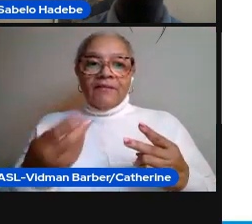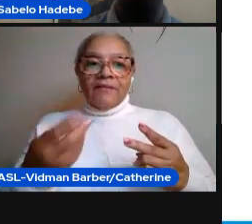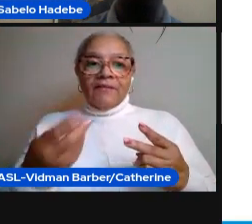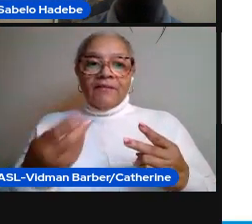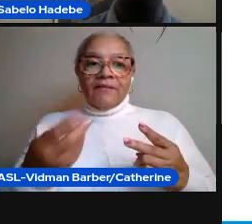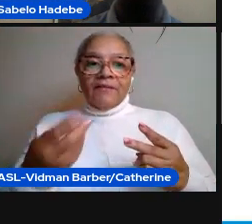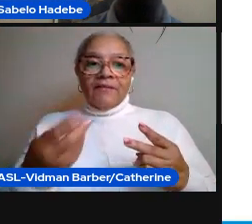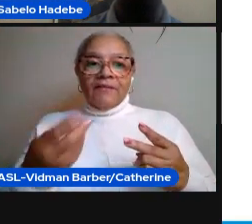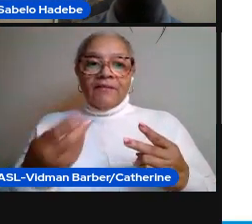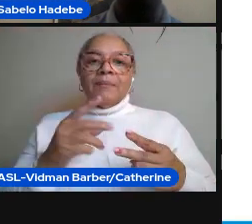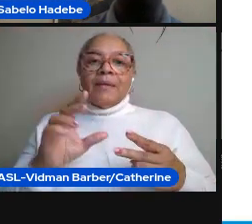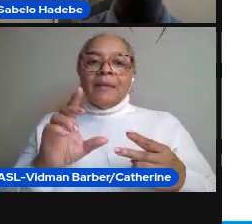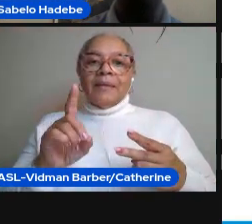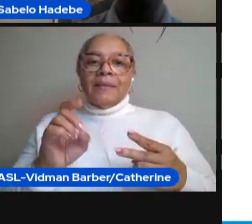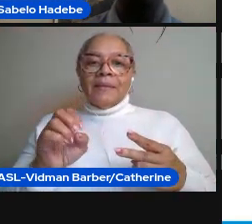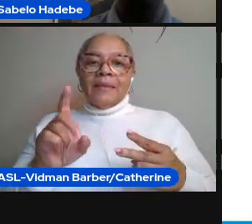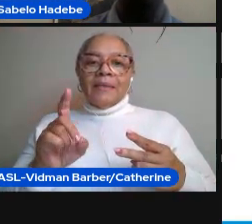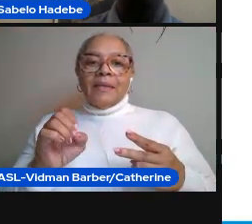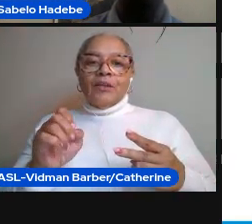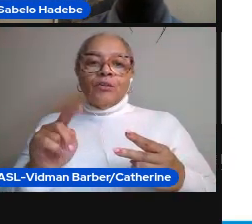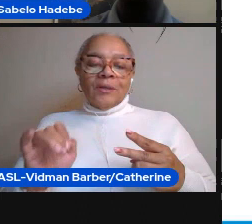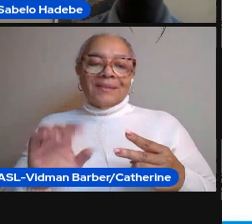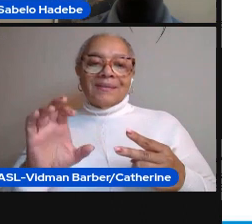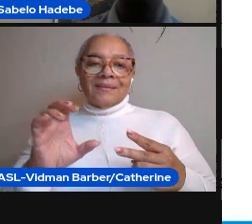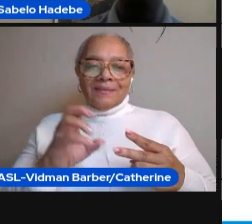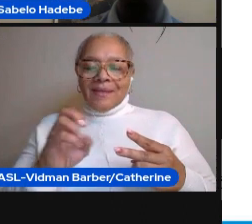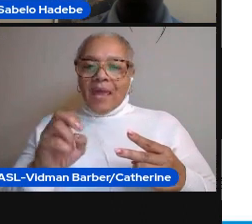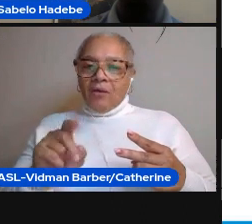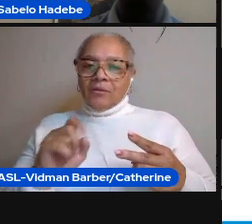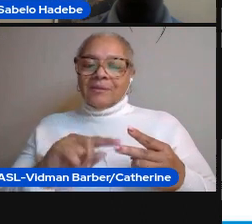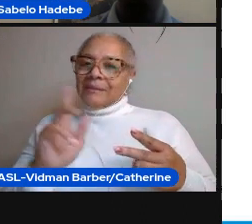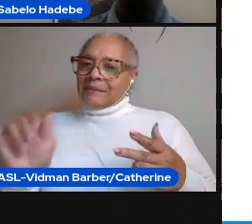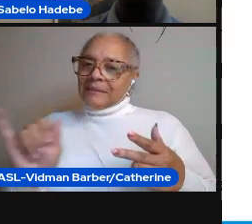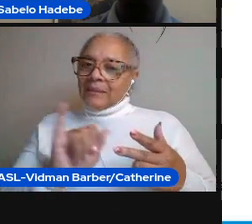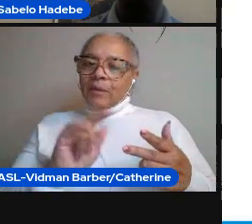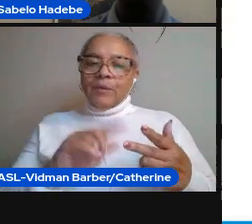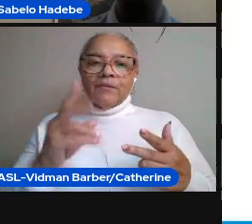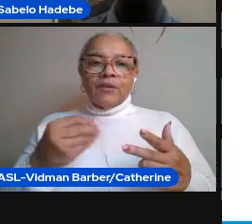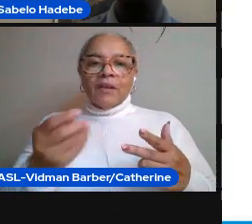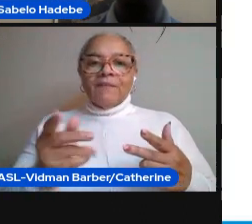see that that's pretty similar. But if you give the knockout mouse